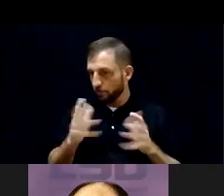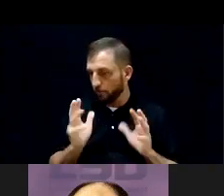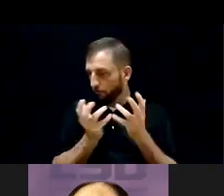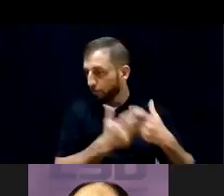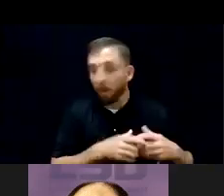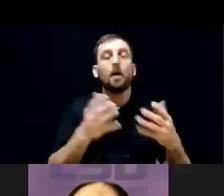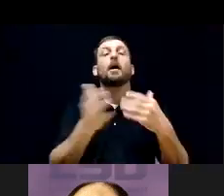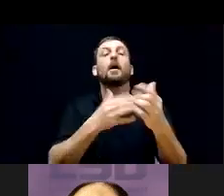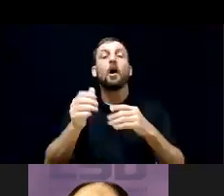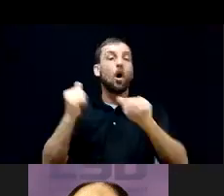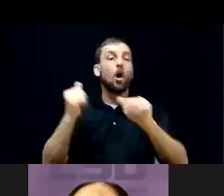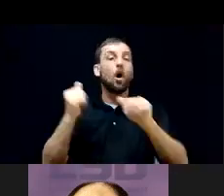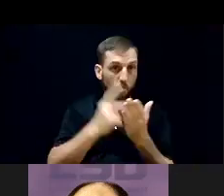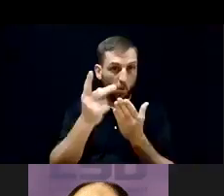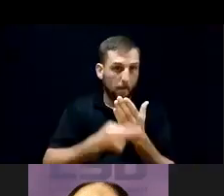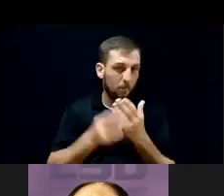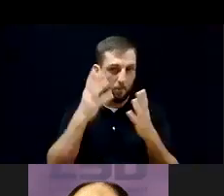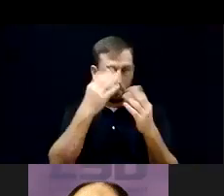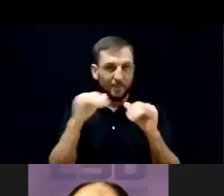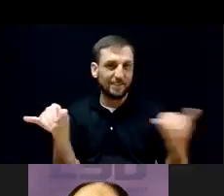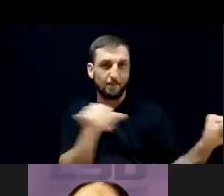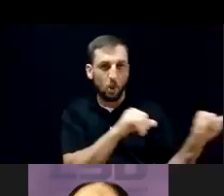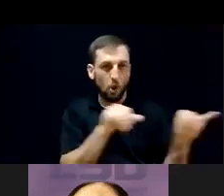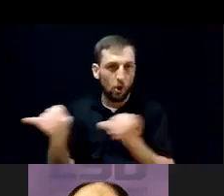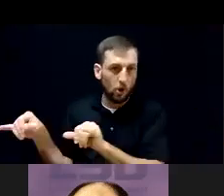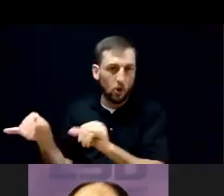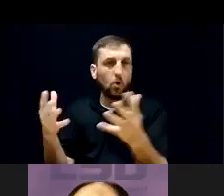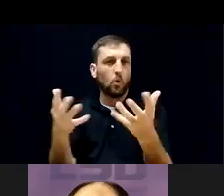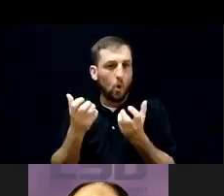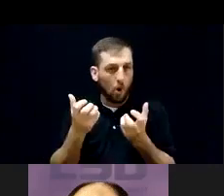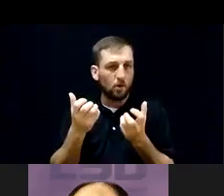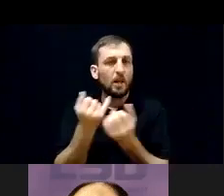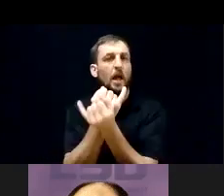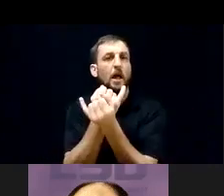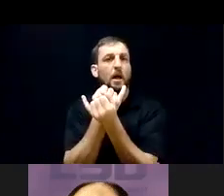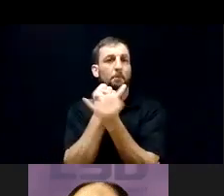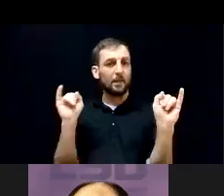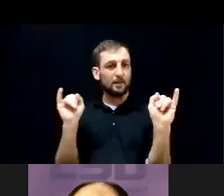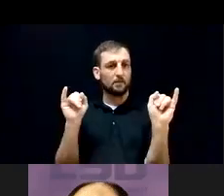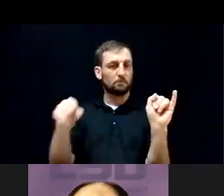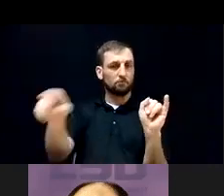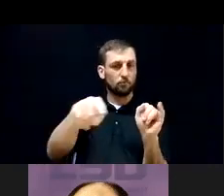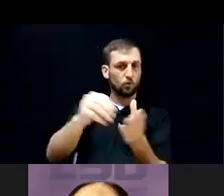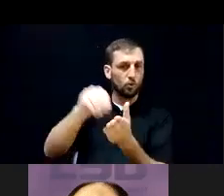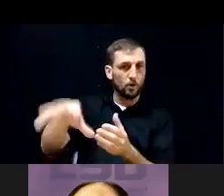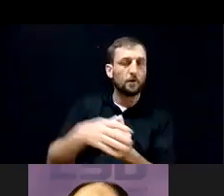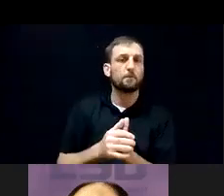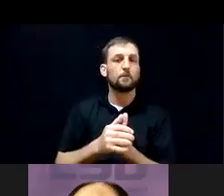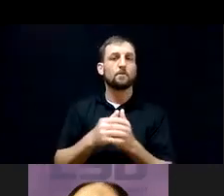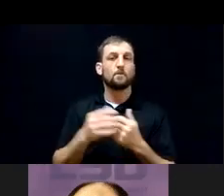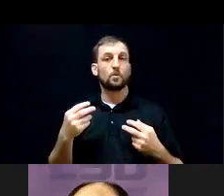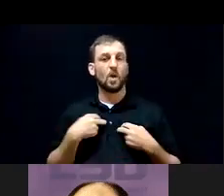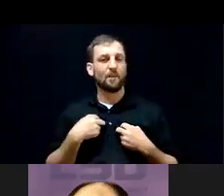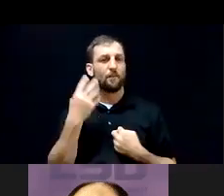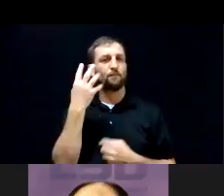all the programs across the board are similar, and we want independence for our students. We kind of have four what I call